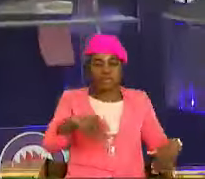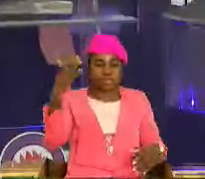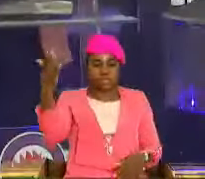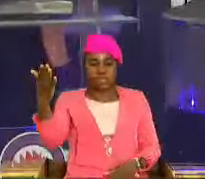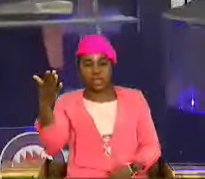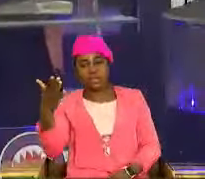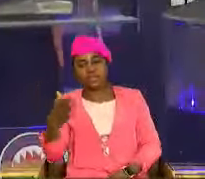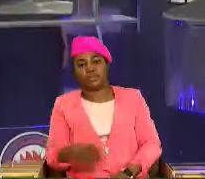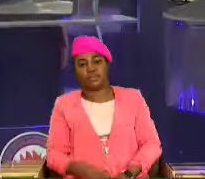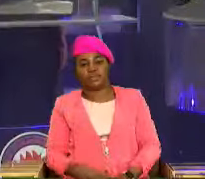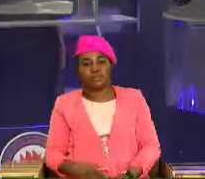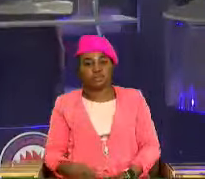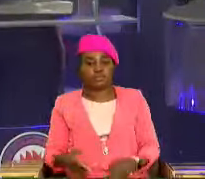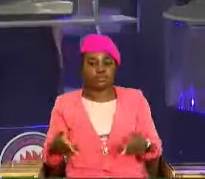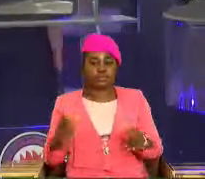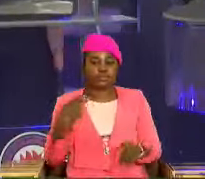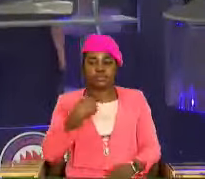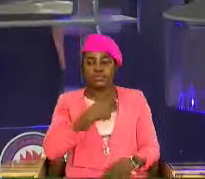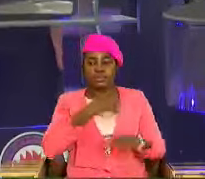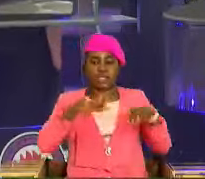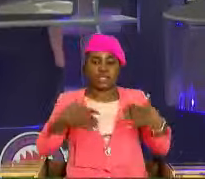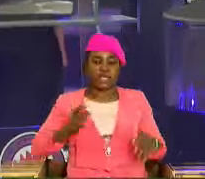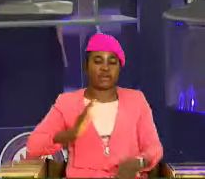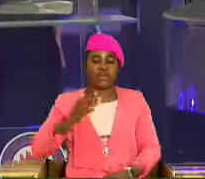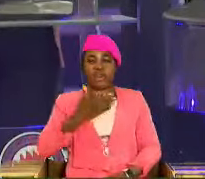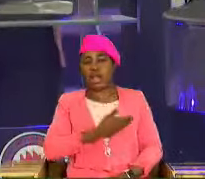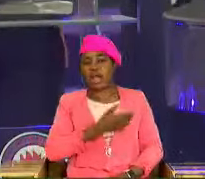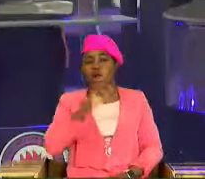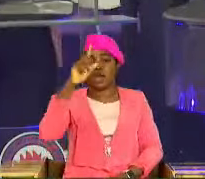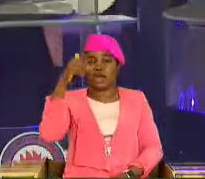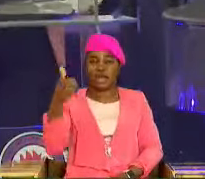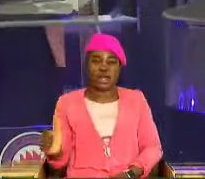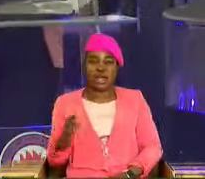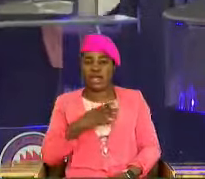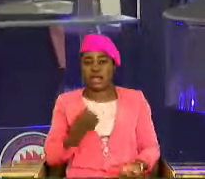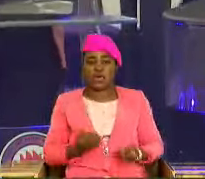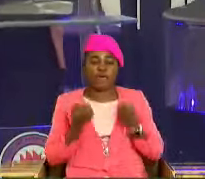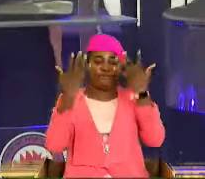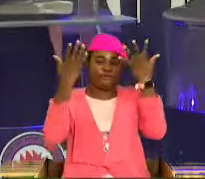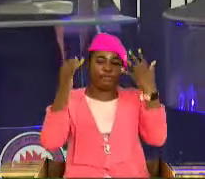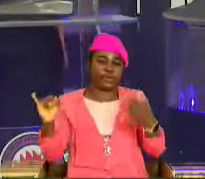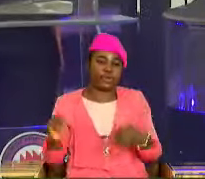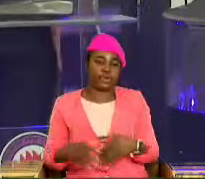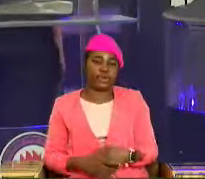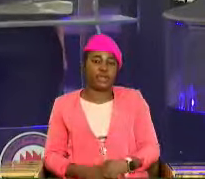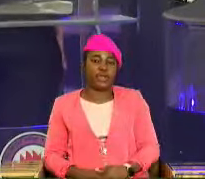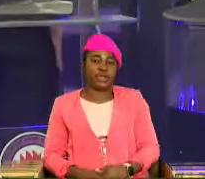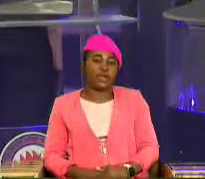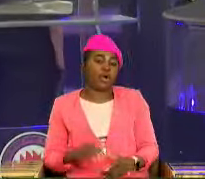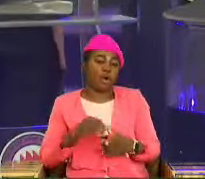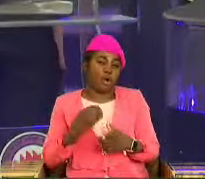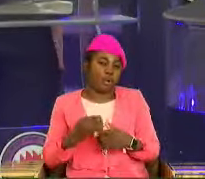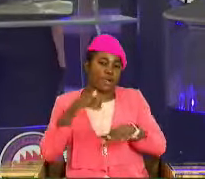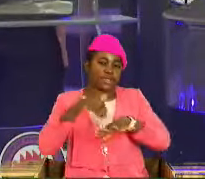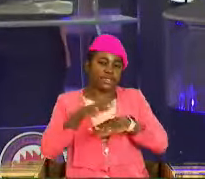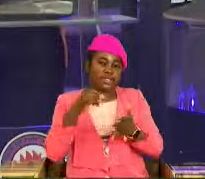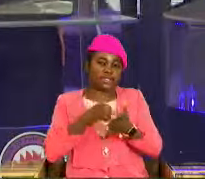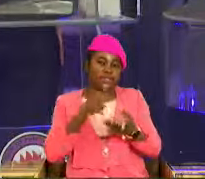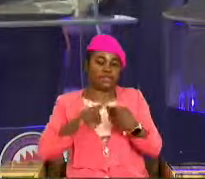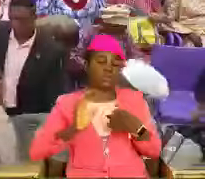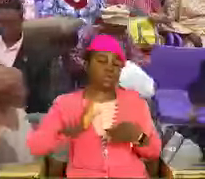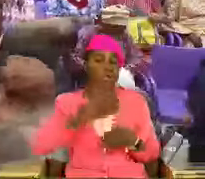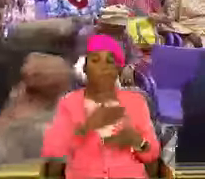you you can also pick our data from the screen or you can call for the